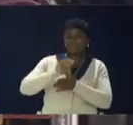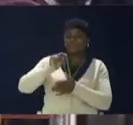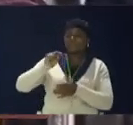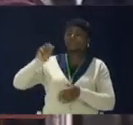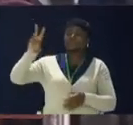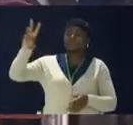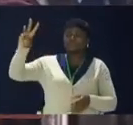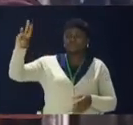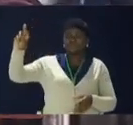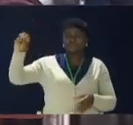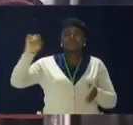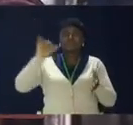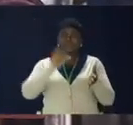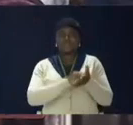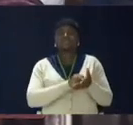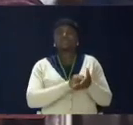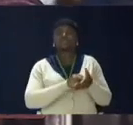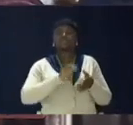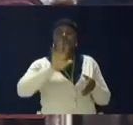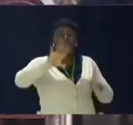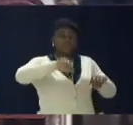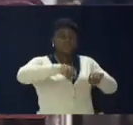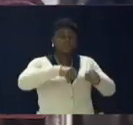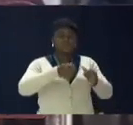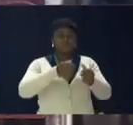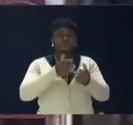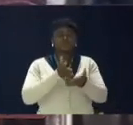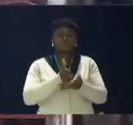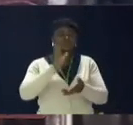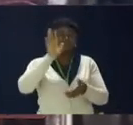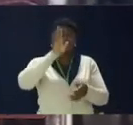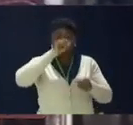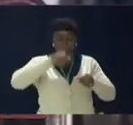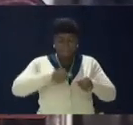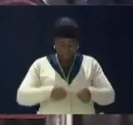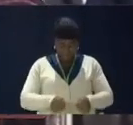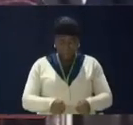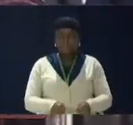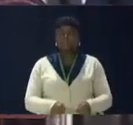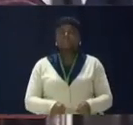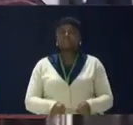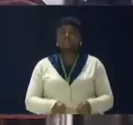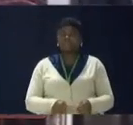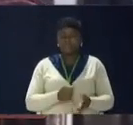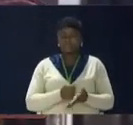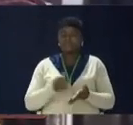that your breakthrough is going to be permanent,